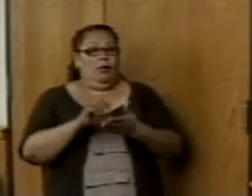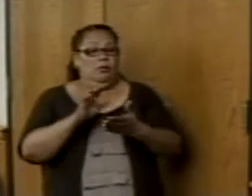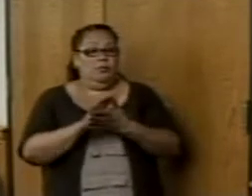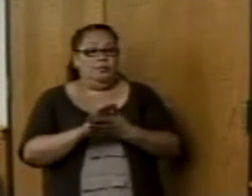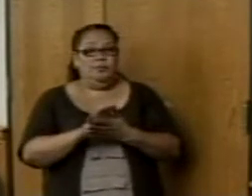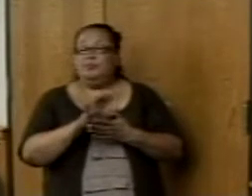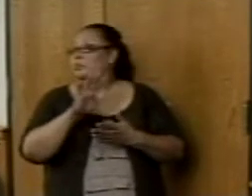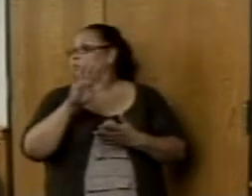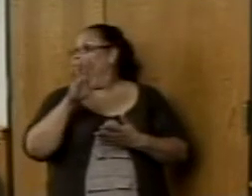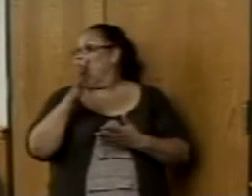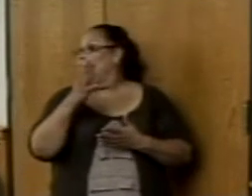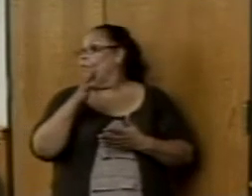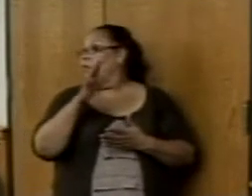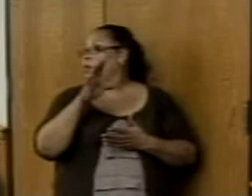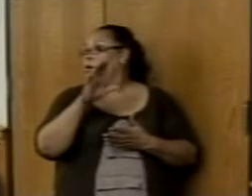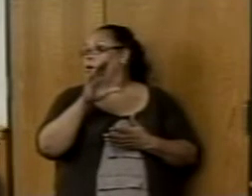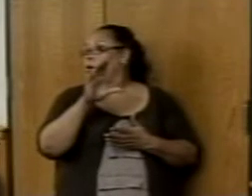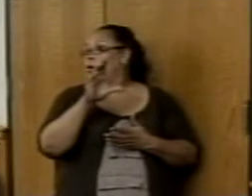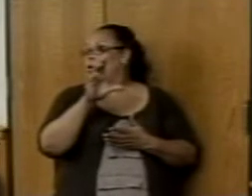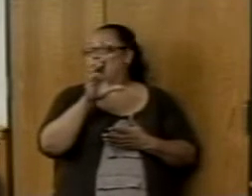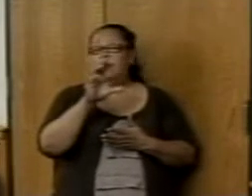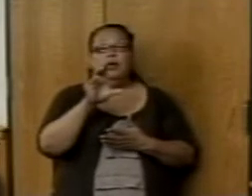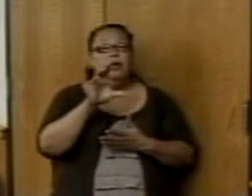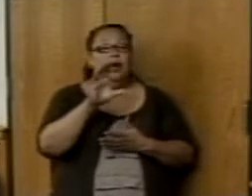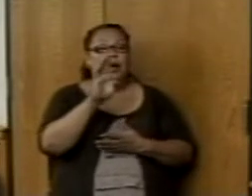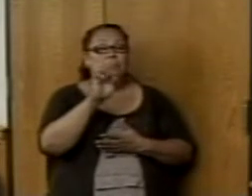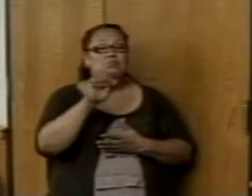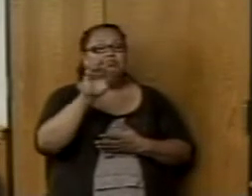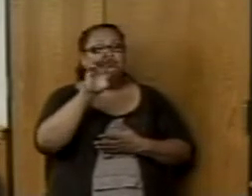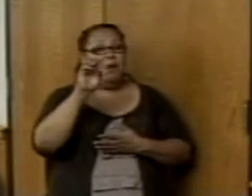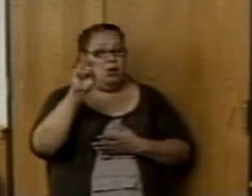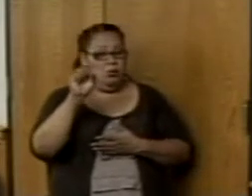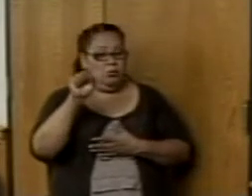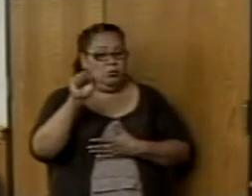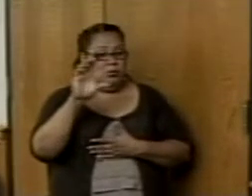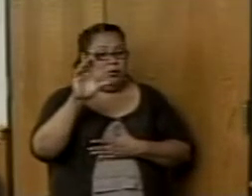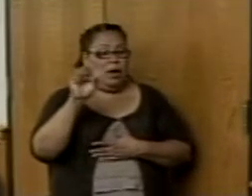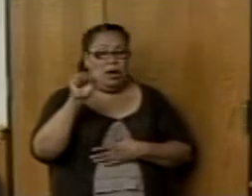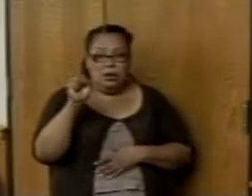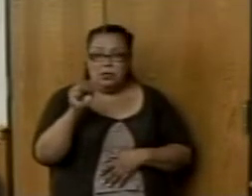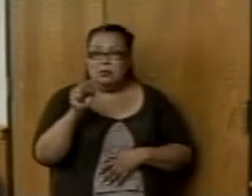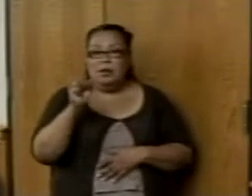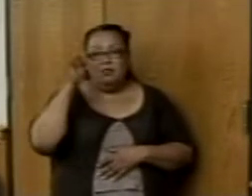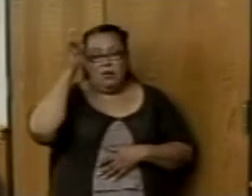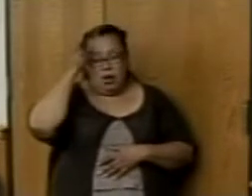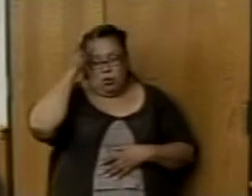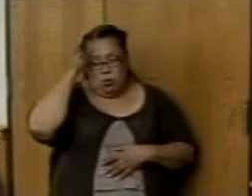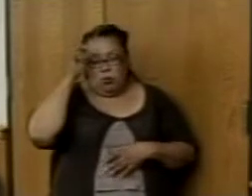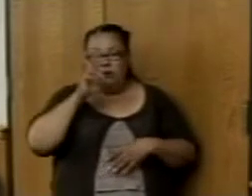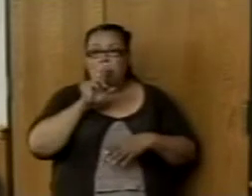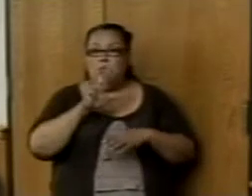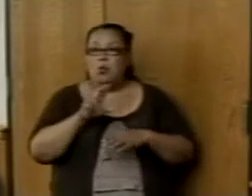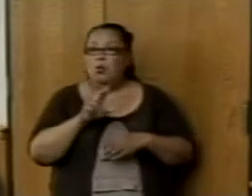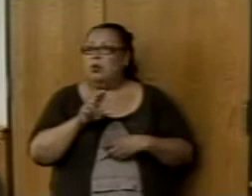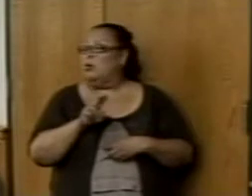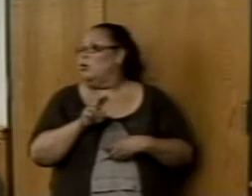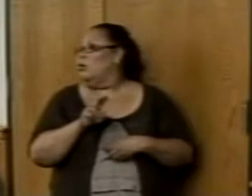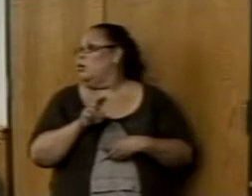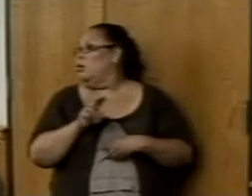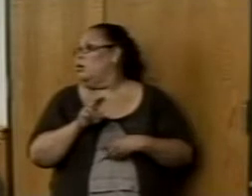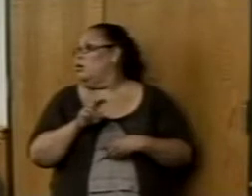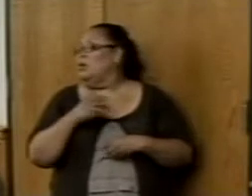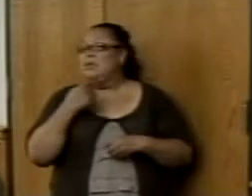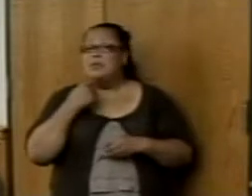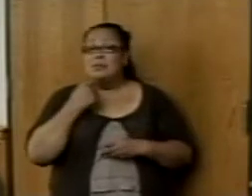under the Fifth Circuit, under the Barrow case, Fifth Circuit, Federal Reporter 377,